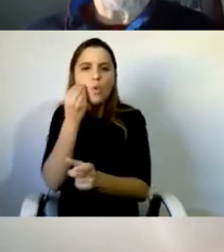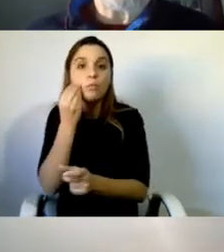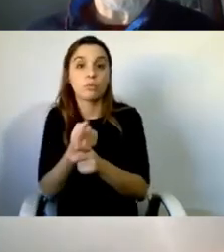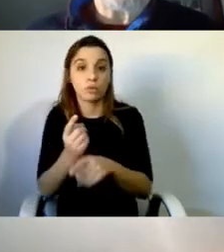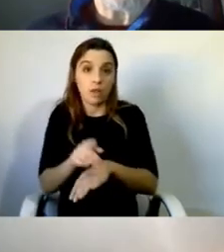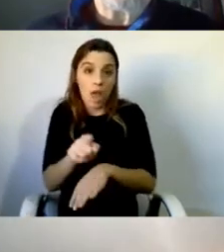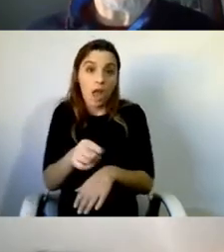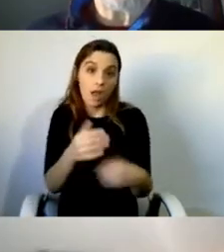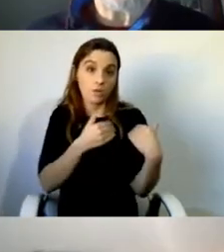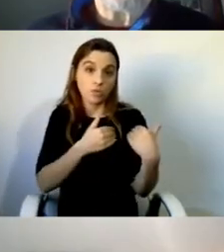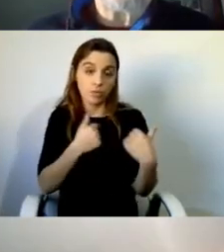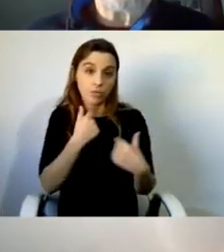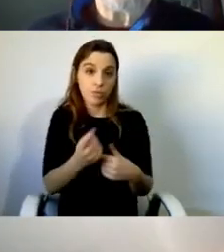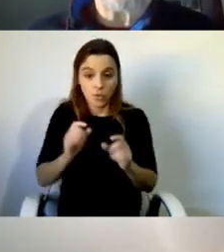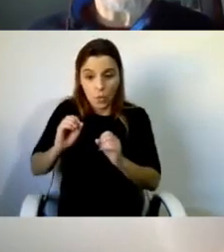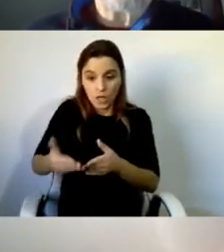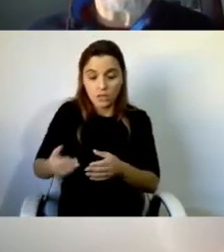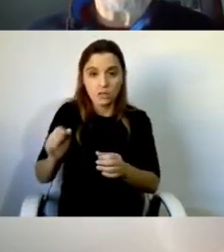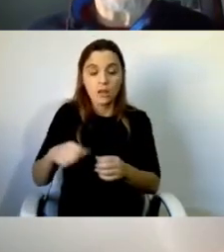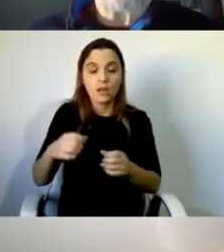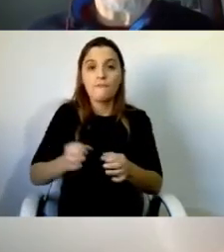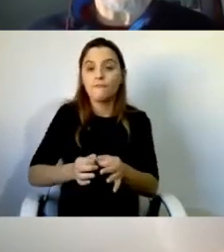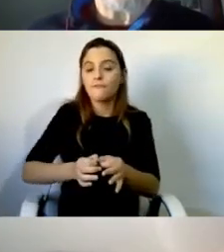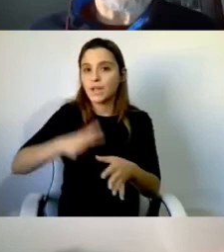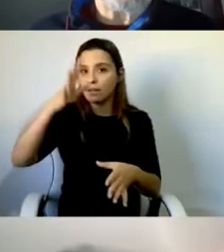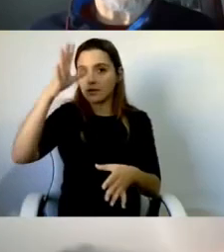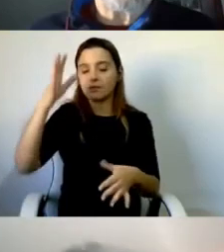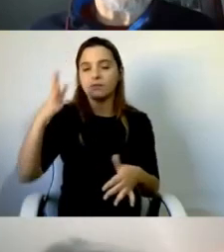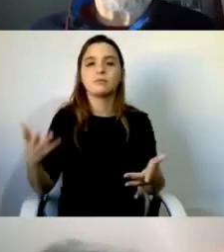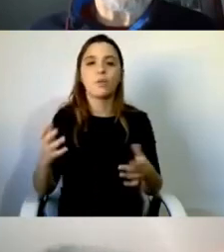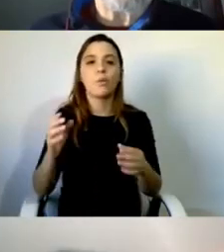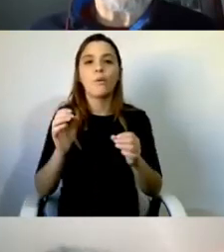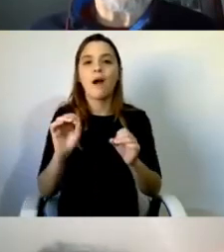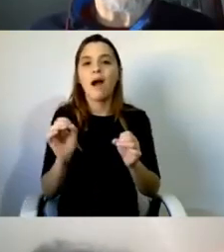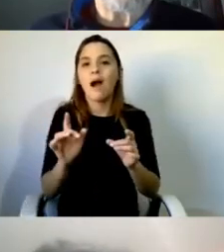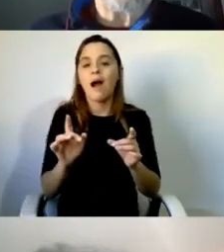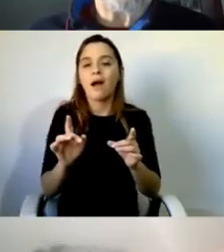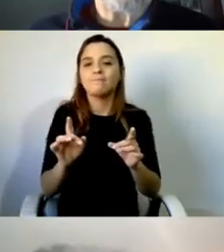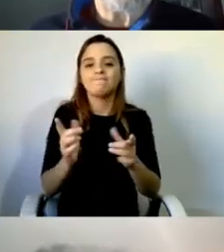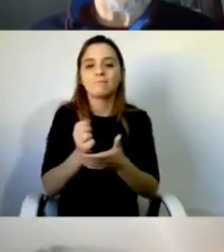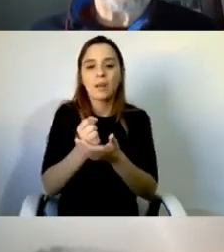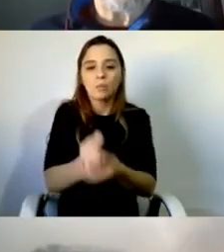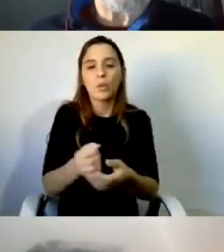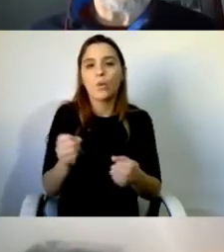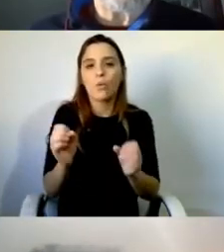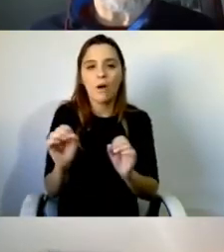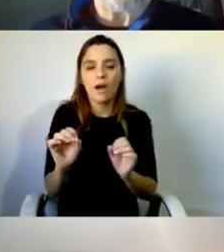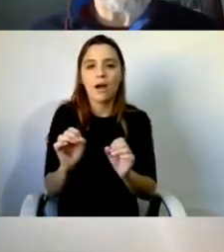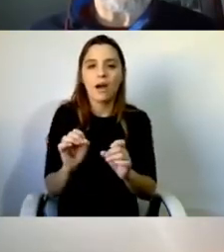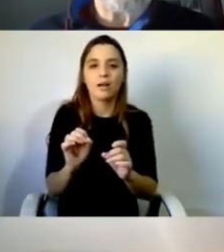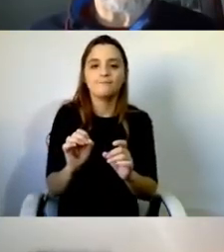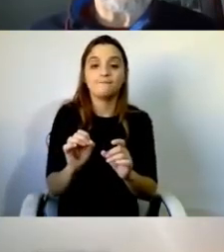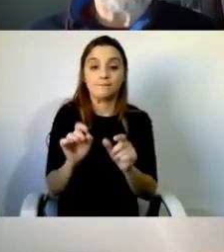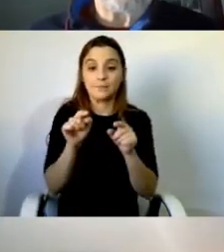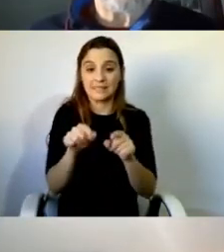And finally, there is no peer support provided, which may address the concerns and fears and worries